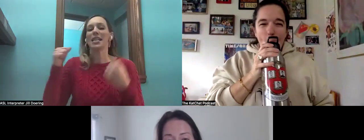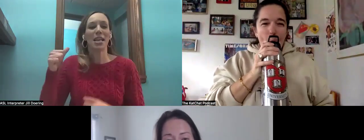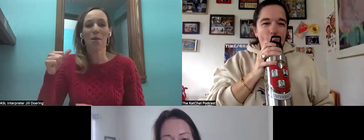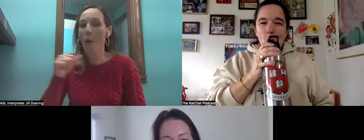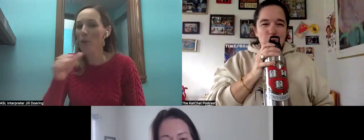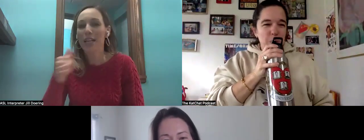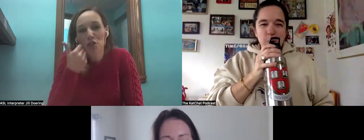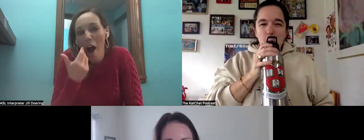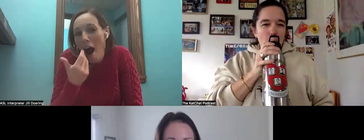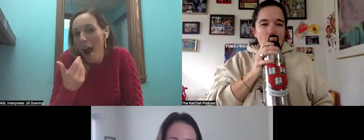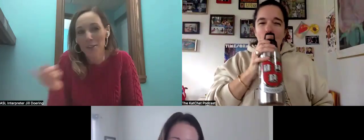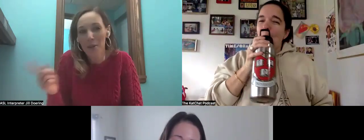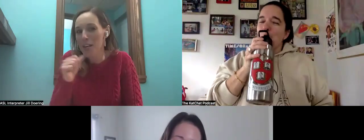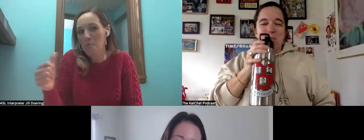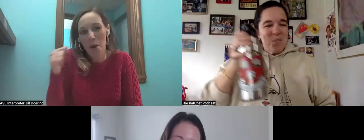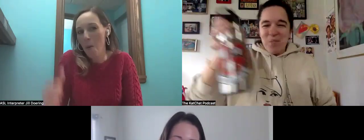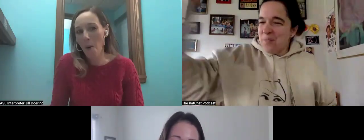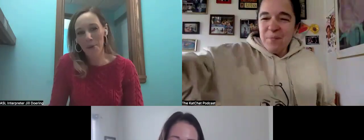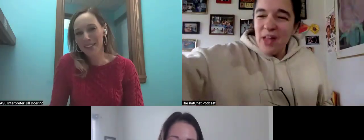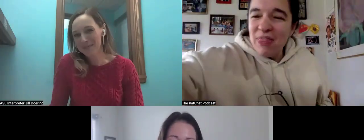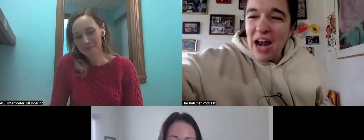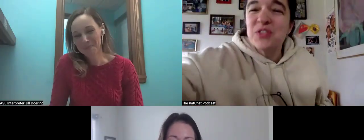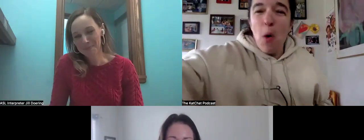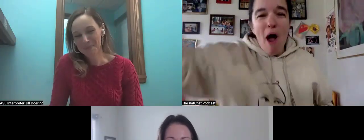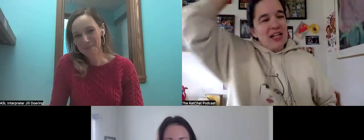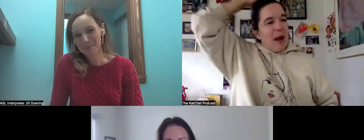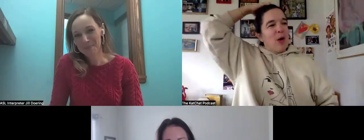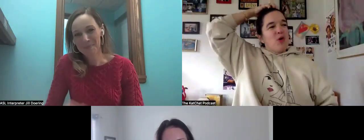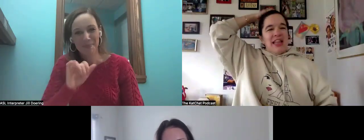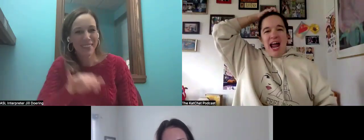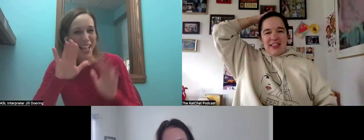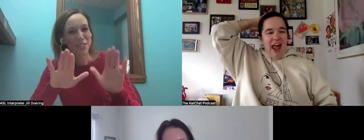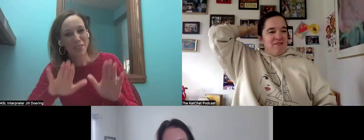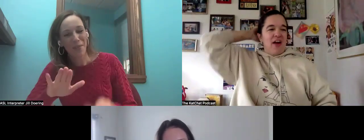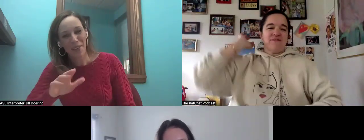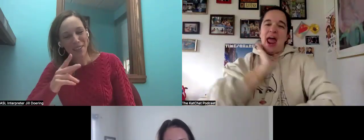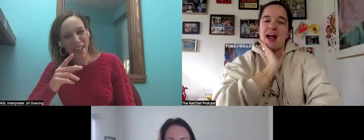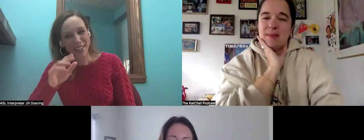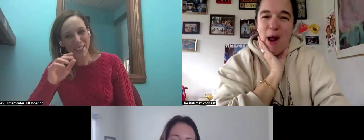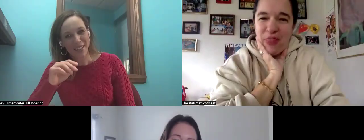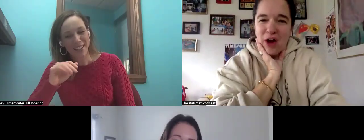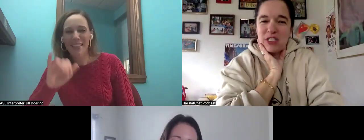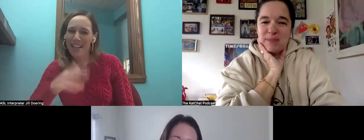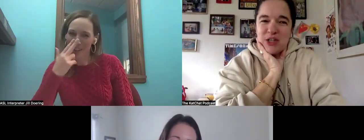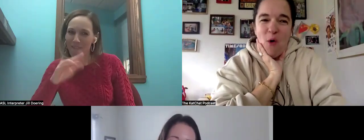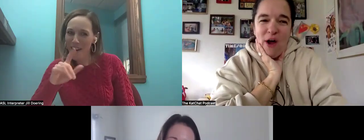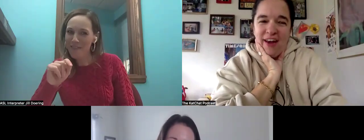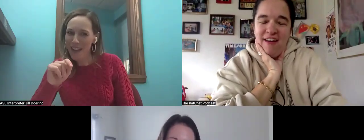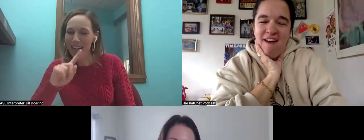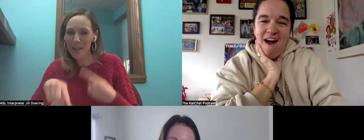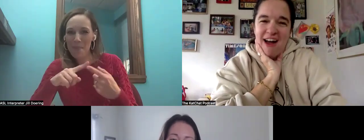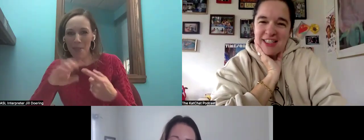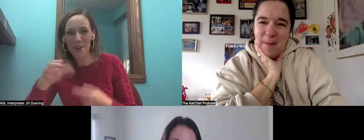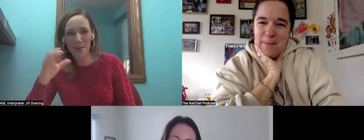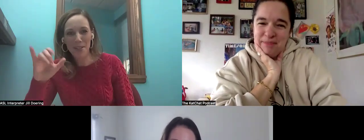won't do it. So, yeah. That is so awesome. I really like that fun fact about that Christmas